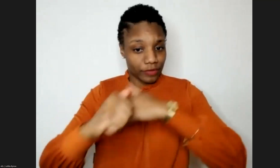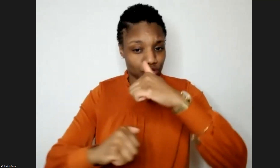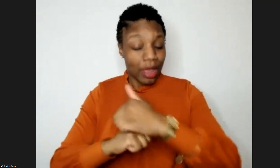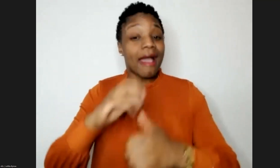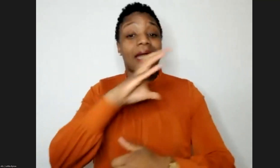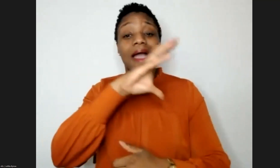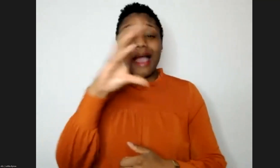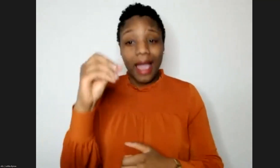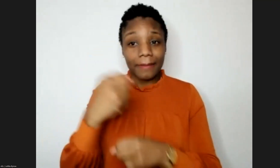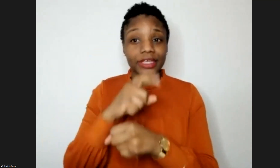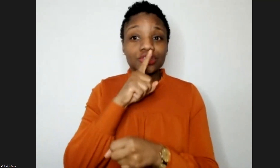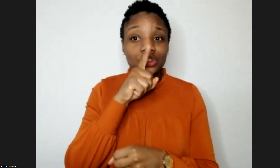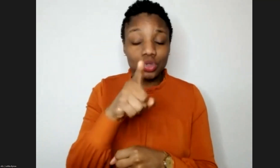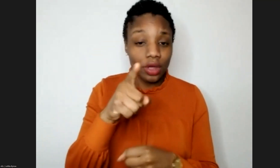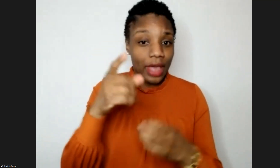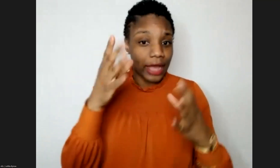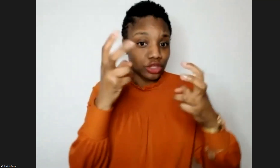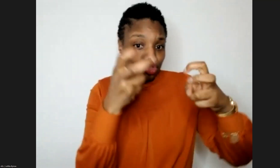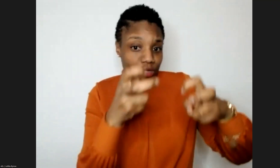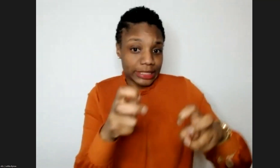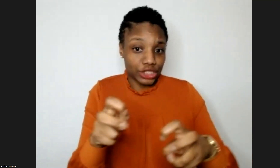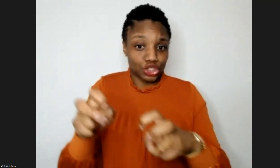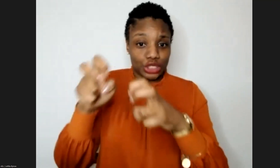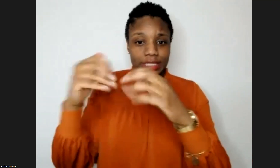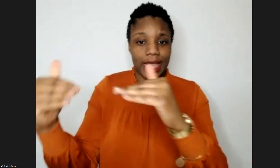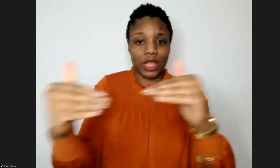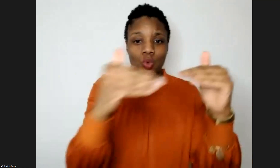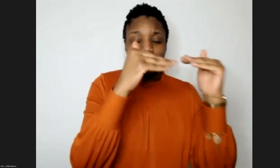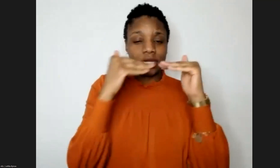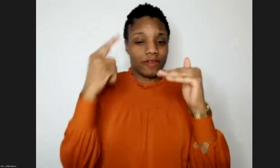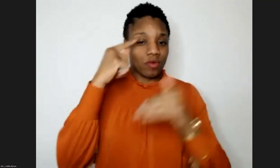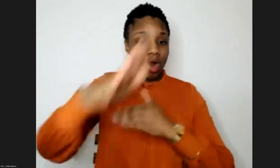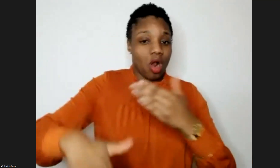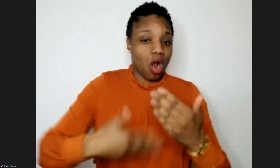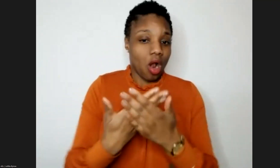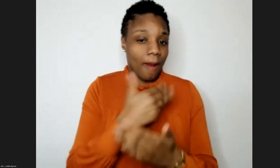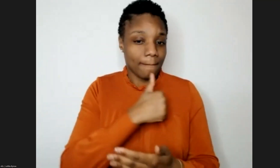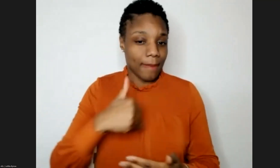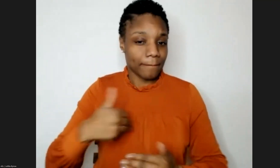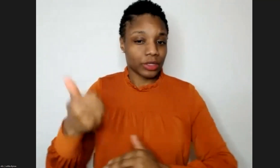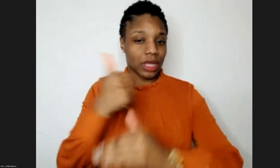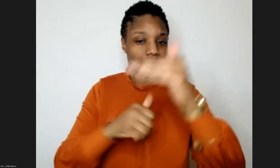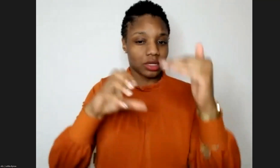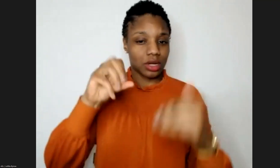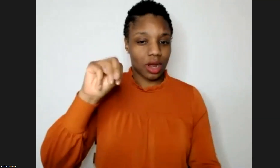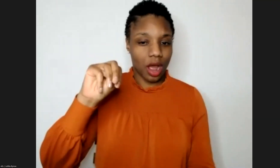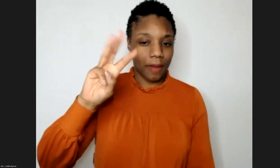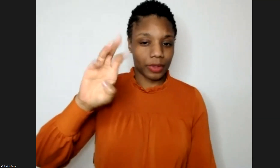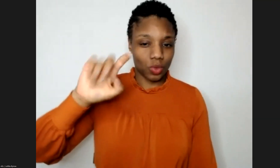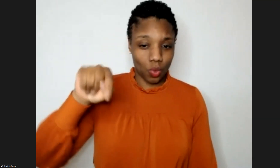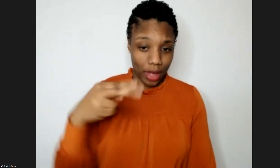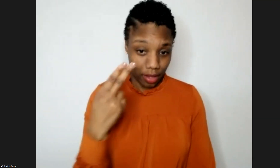benefits of the clean energy transition are shared equitably among all residents of the Commonwealth. So the recommendations that we're going to